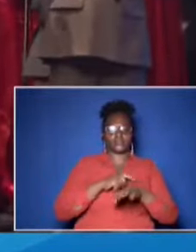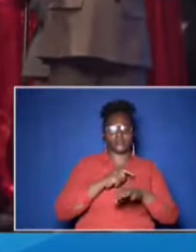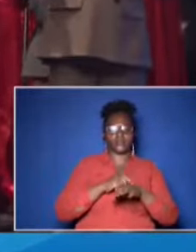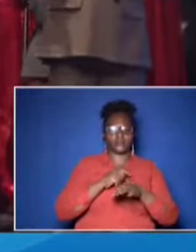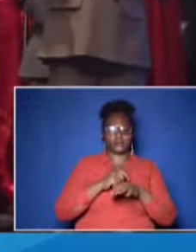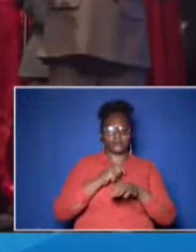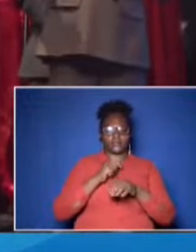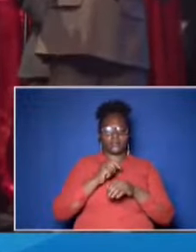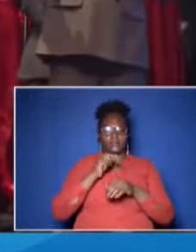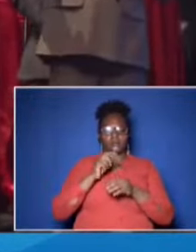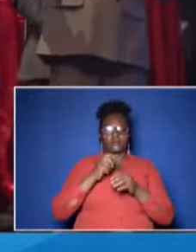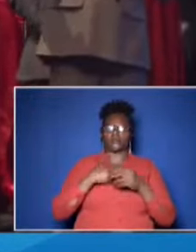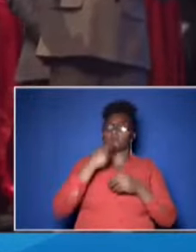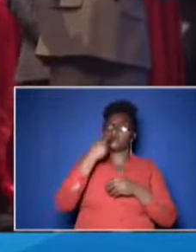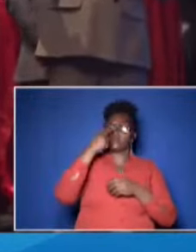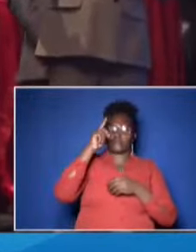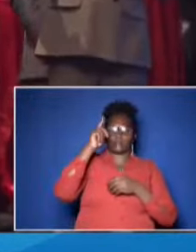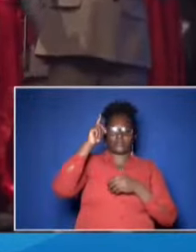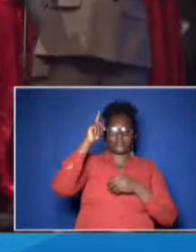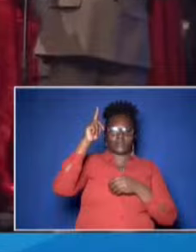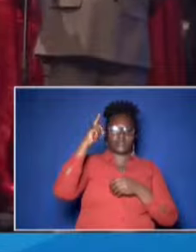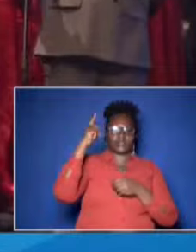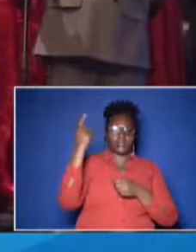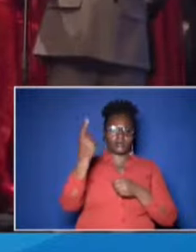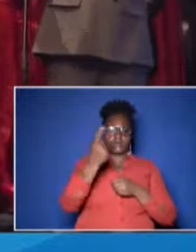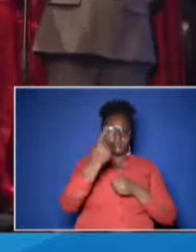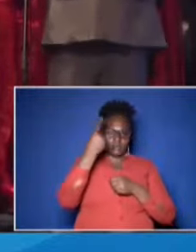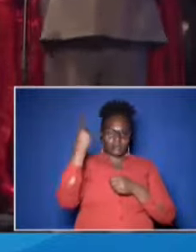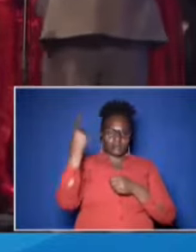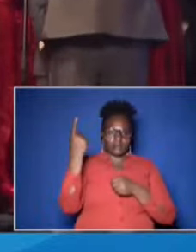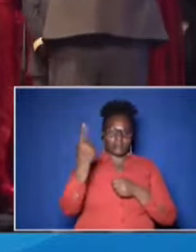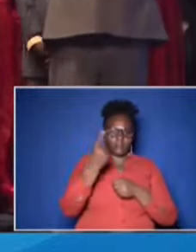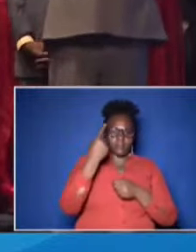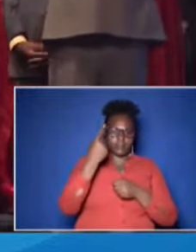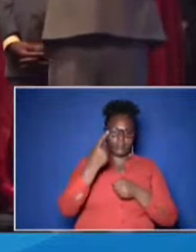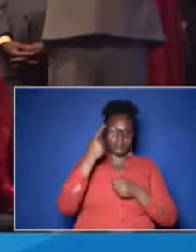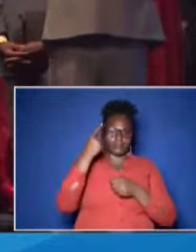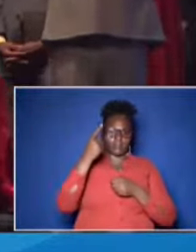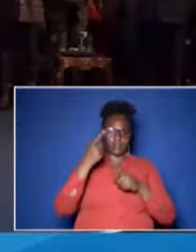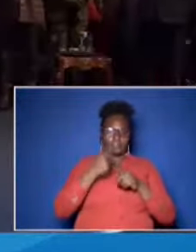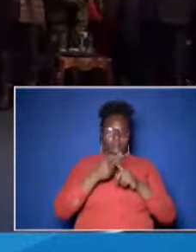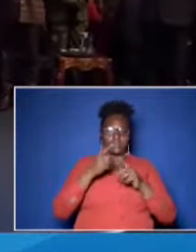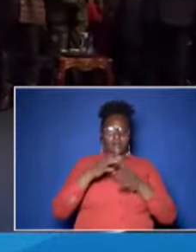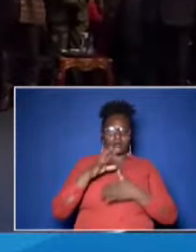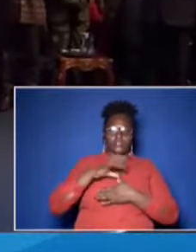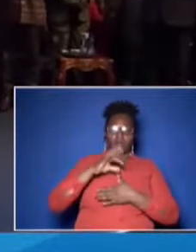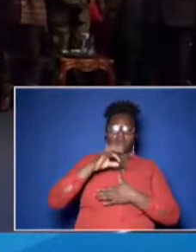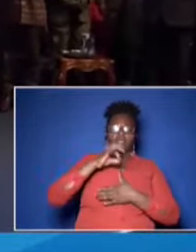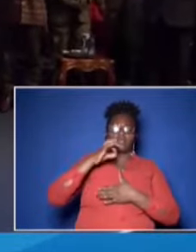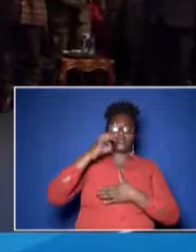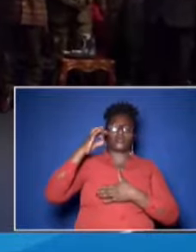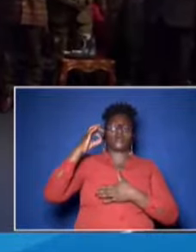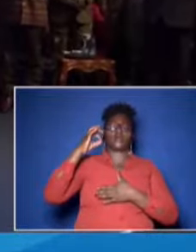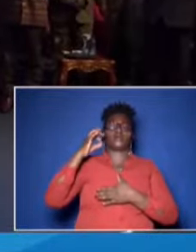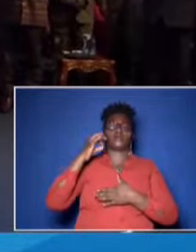shield to you alone may my spe